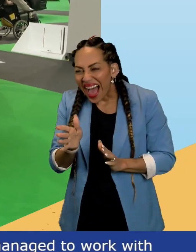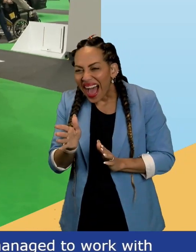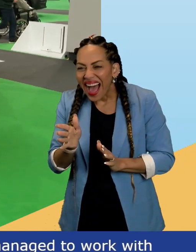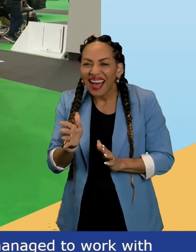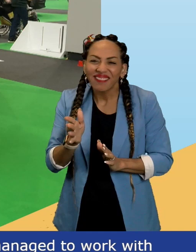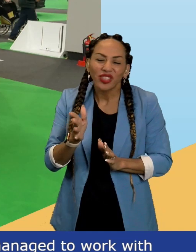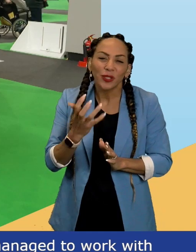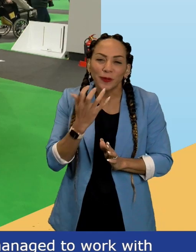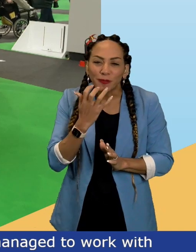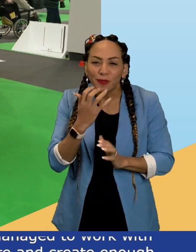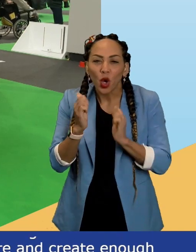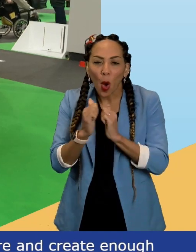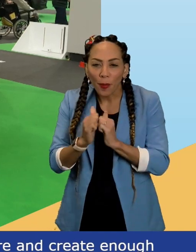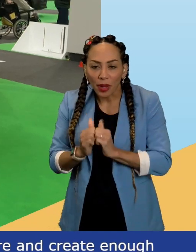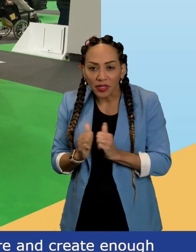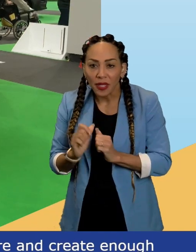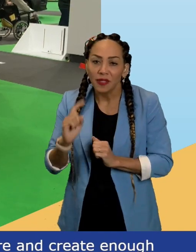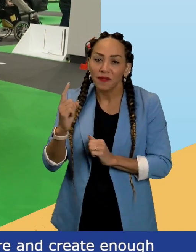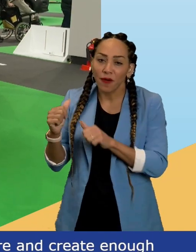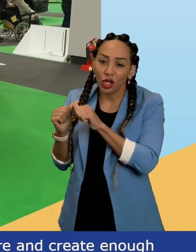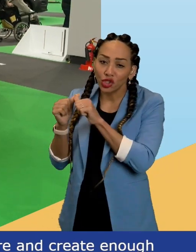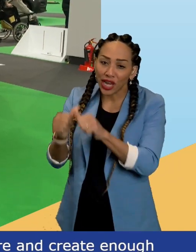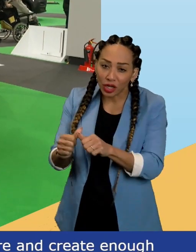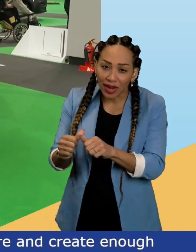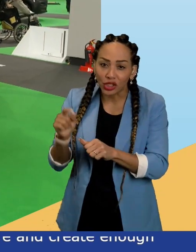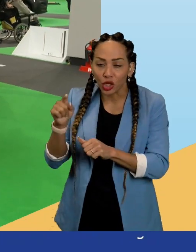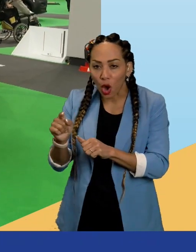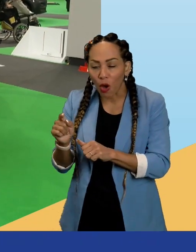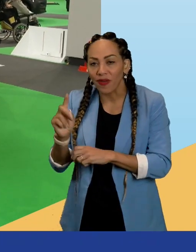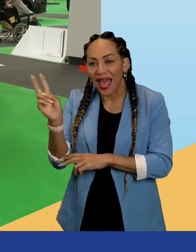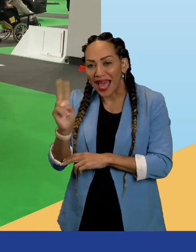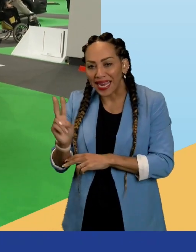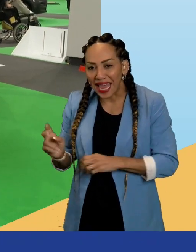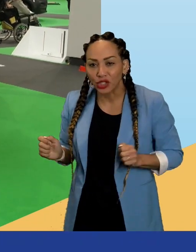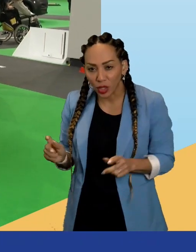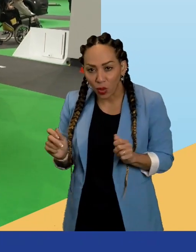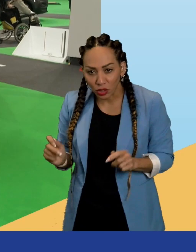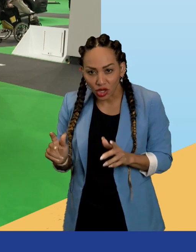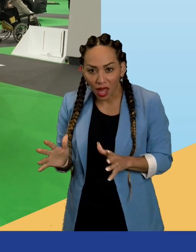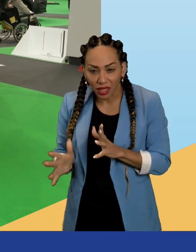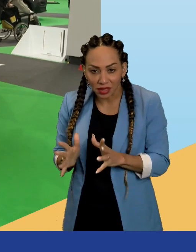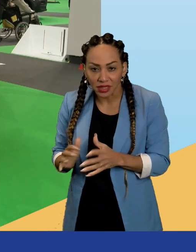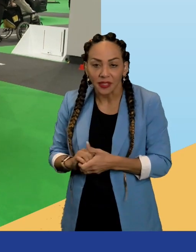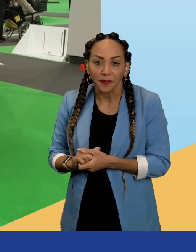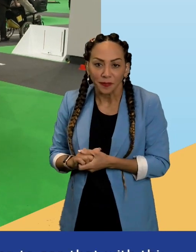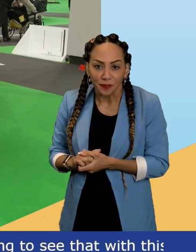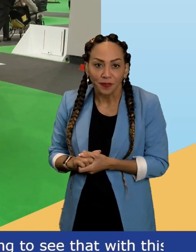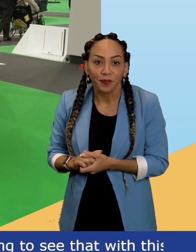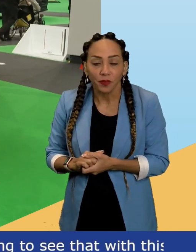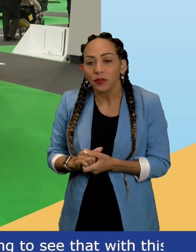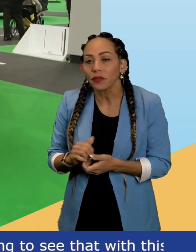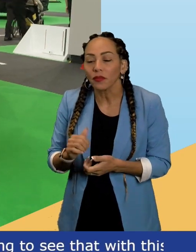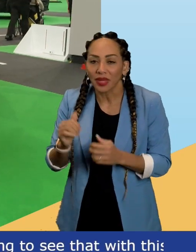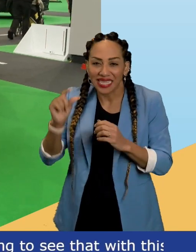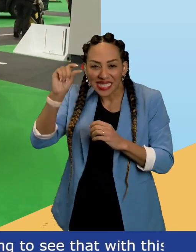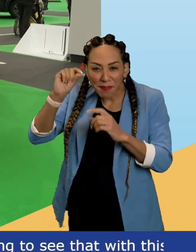this first generation of electric wheelchair accessible vehicles. Not huge amounts, maybe slightly less headroom that you'd find in the petrol or diesel version, but